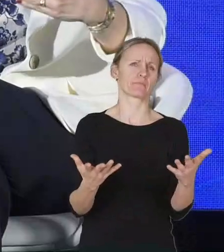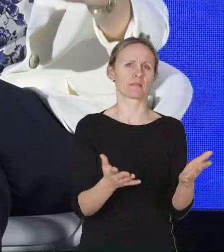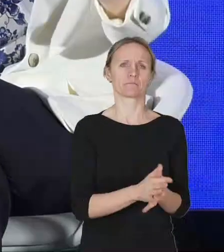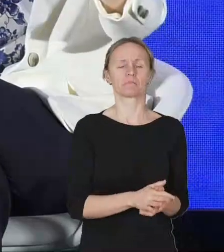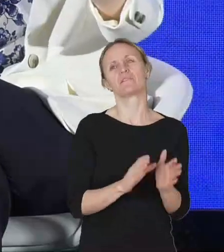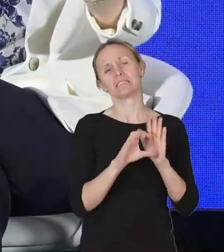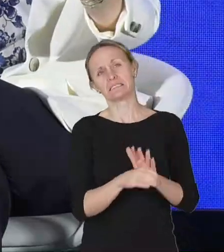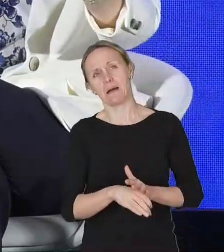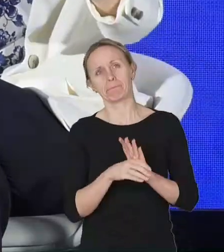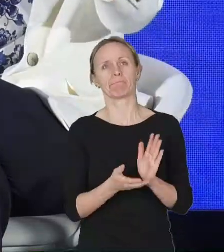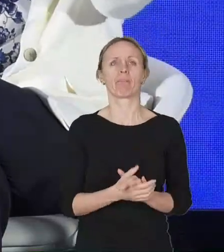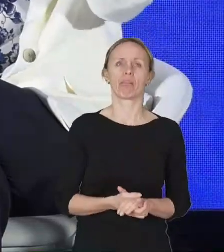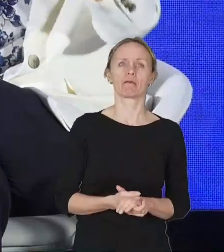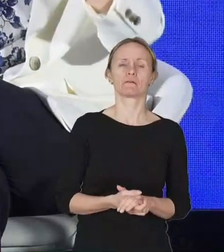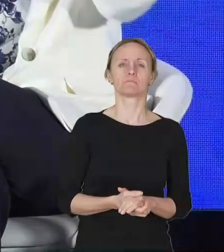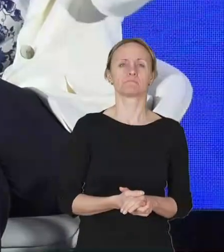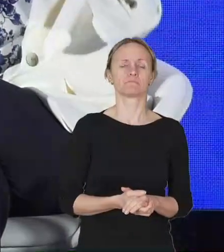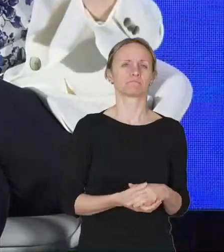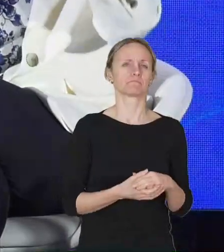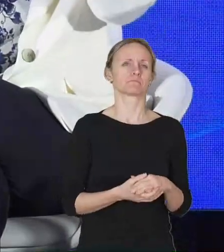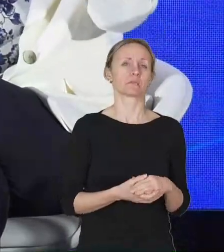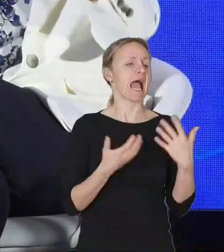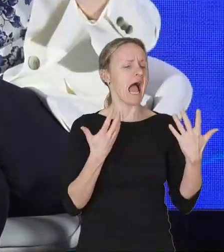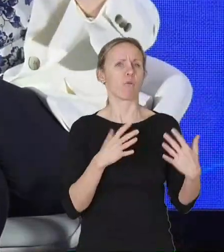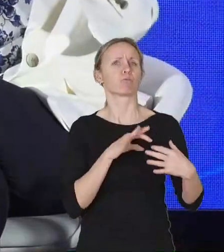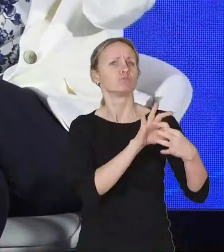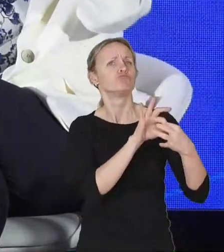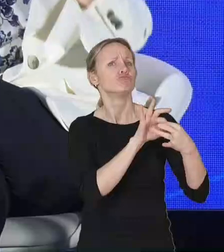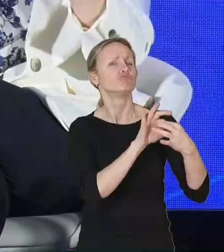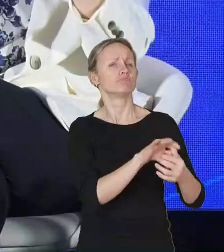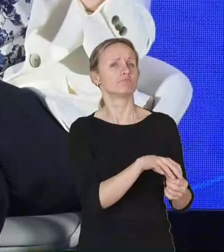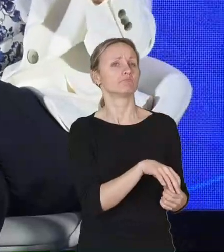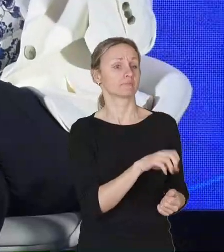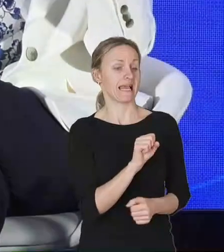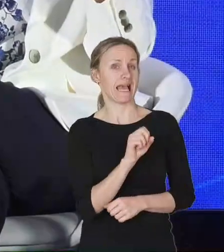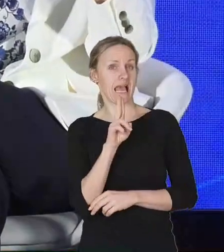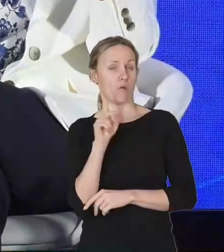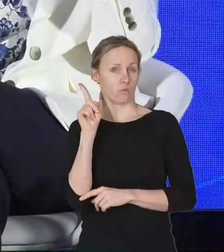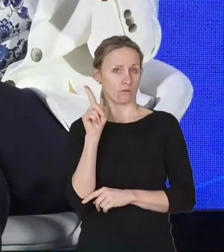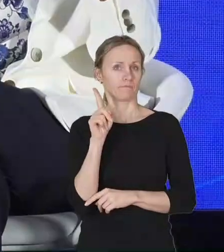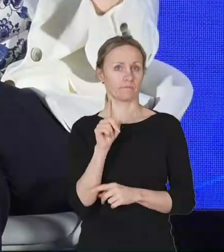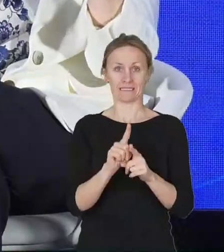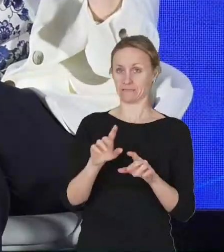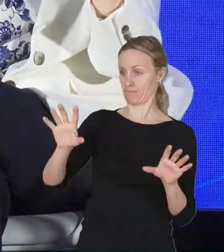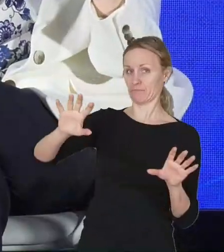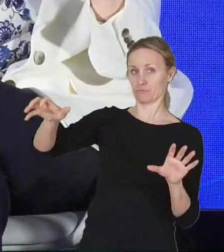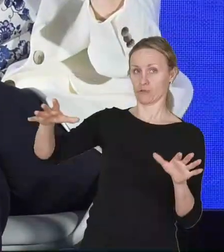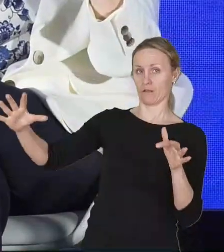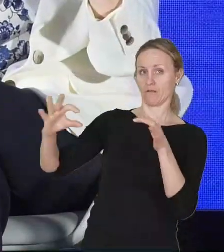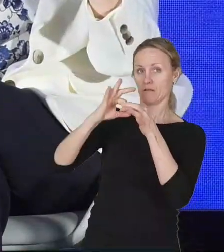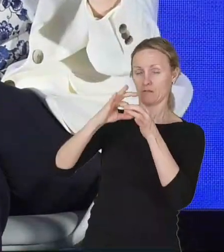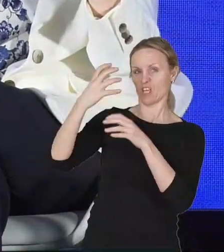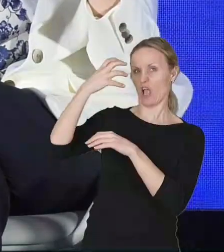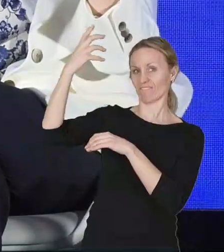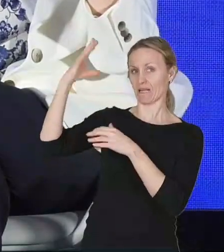between regional and national authority and EU, because you are in a multi-level governance paradigm. Then it's very much a